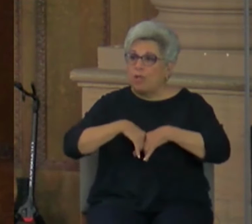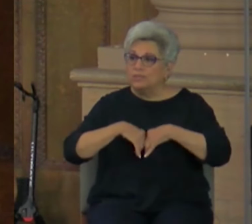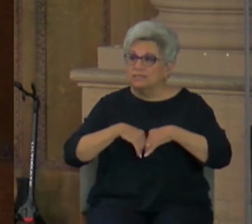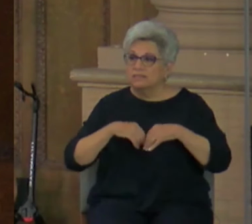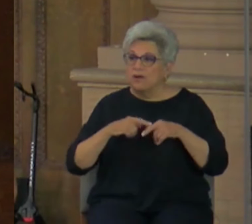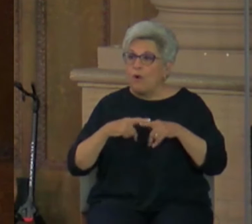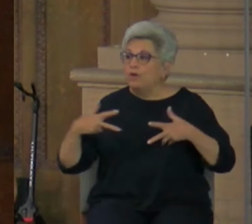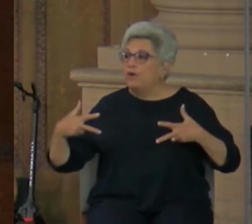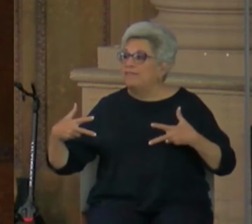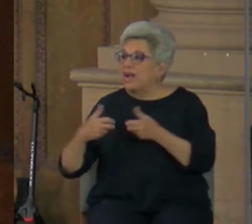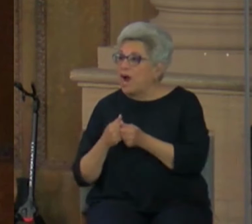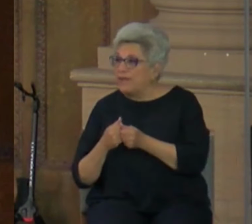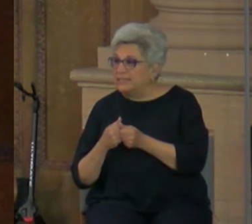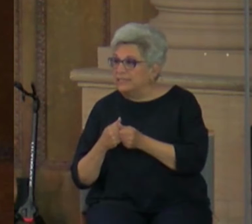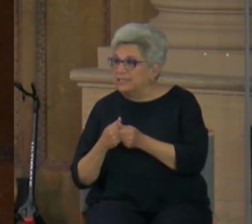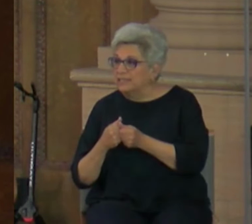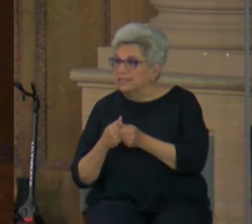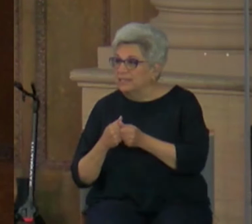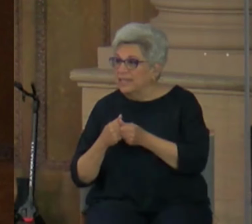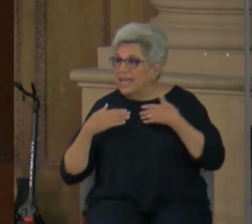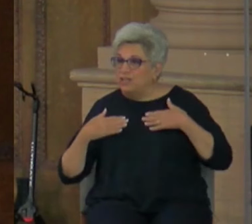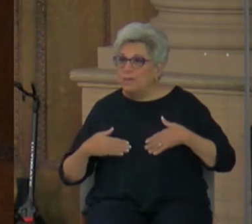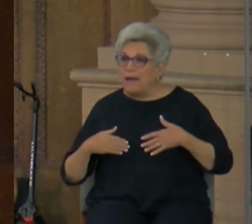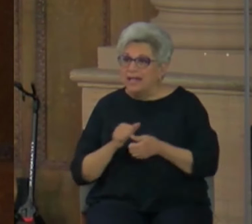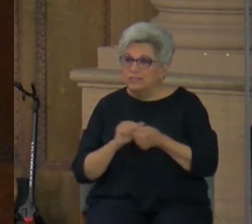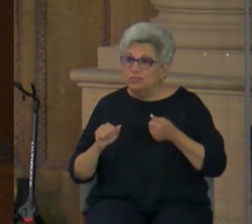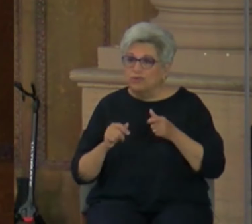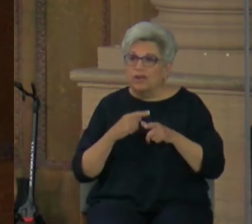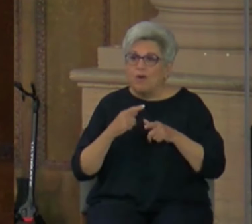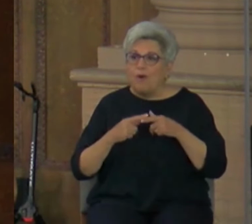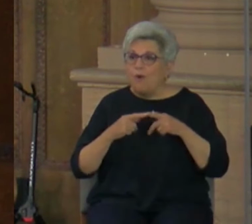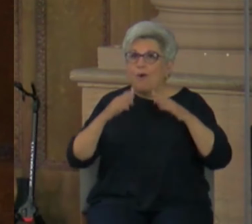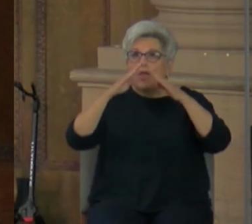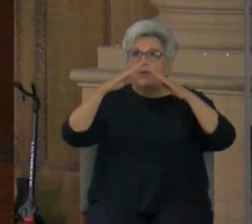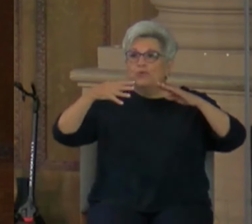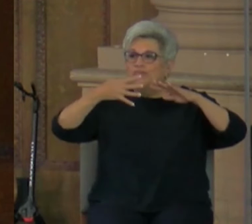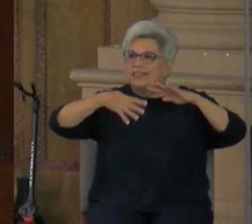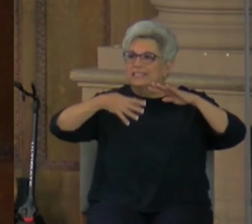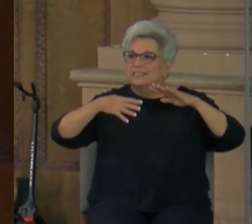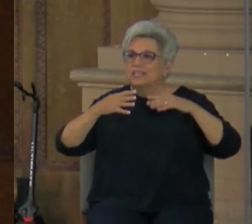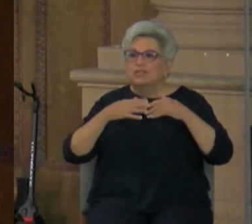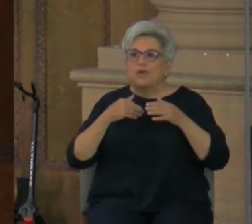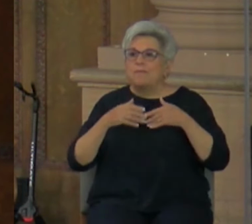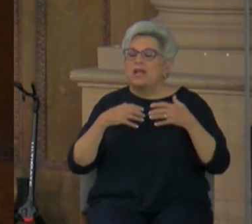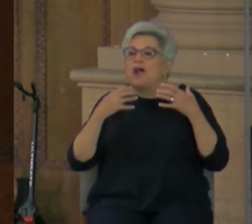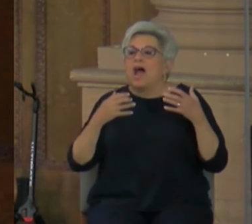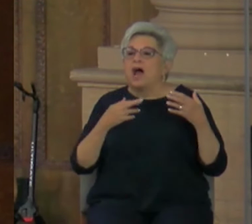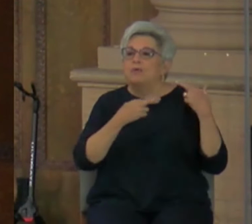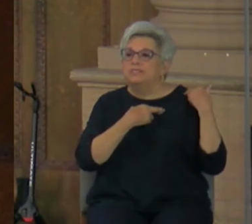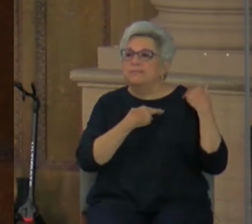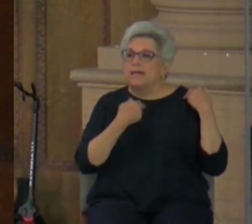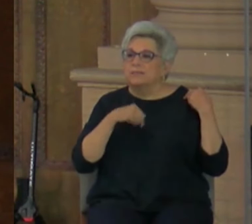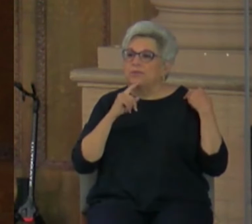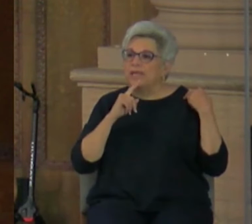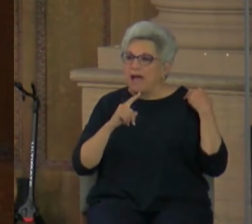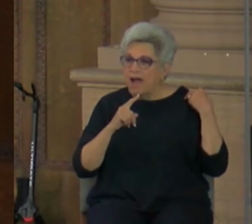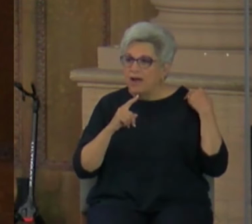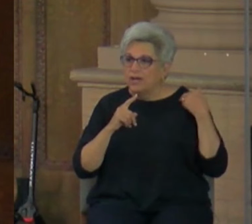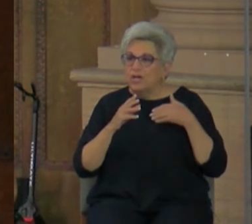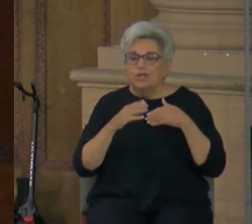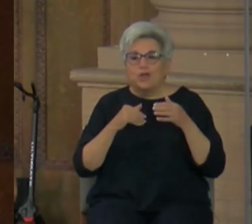and lawsuits and roof leaks and health problems that mean that no matter how responsible we were, no matter how many